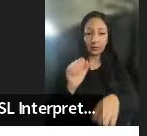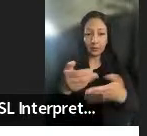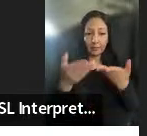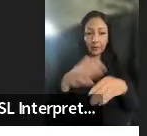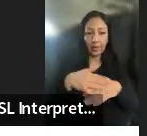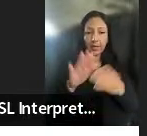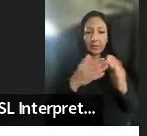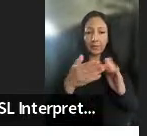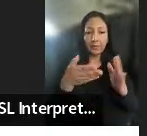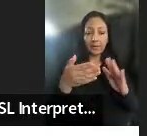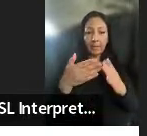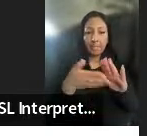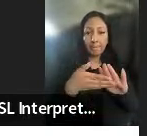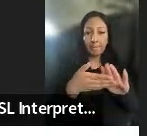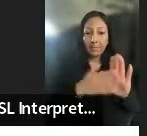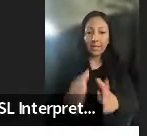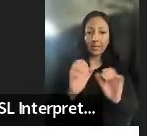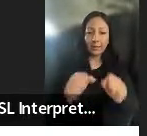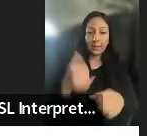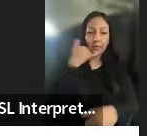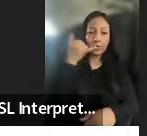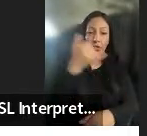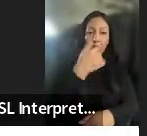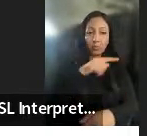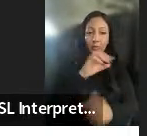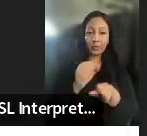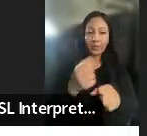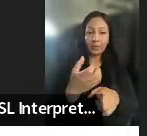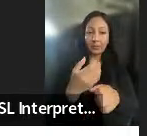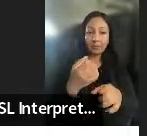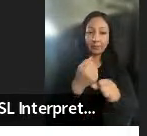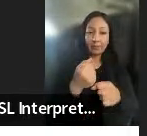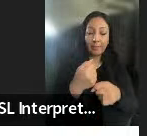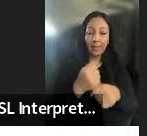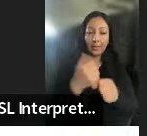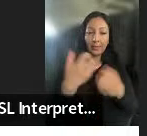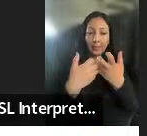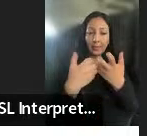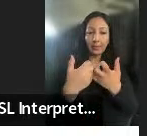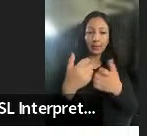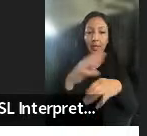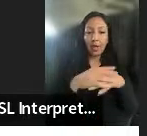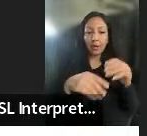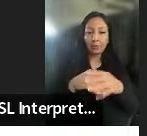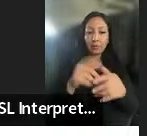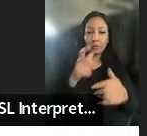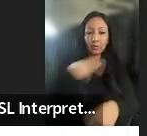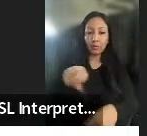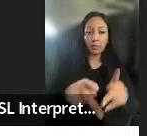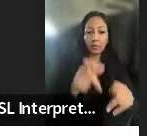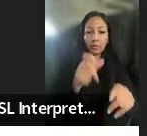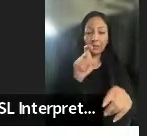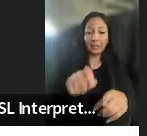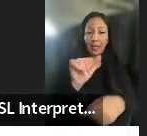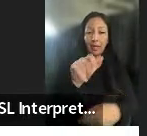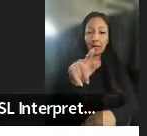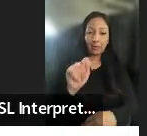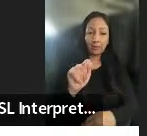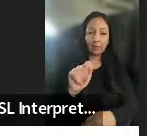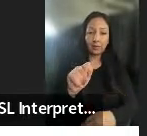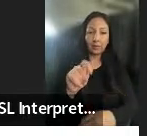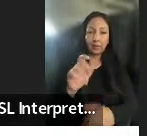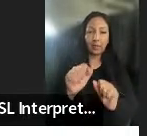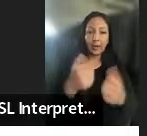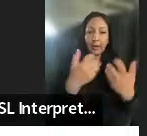for folks who don't have the internet to call up, and we can make provisions for people who need alternative arrangements. Happy to